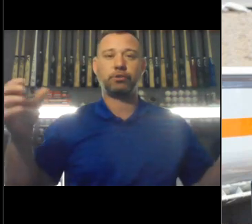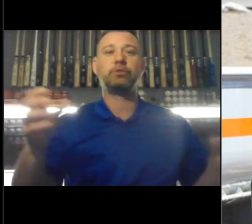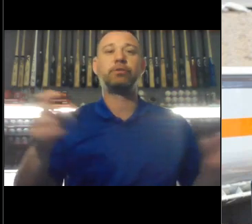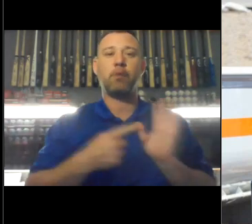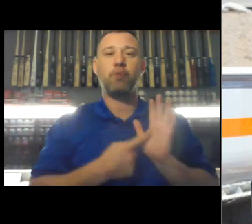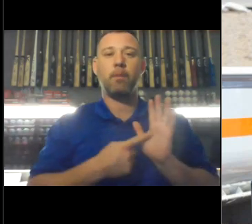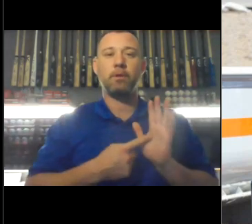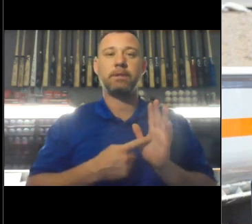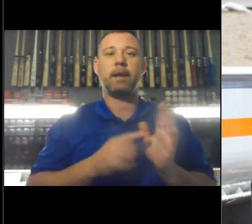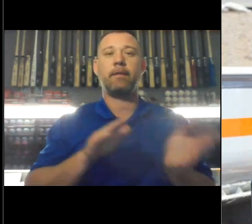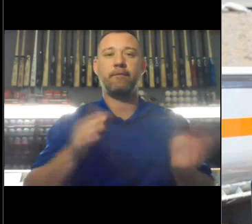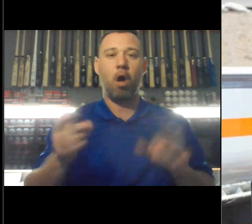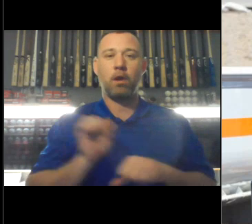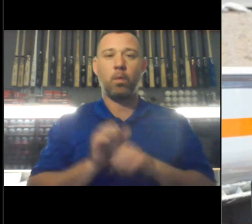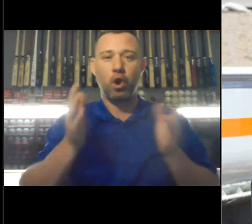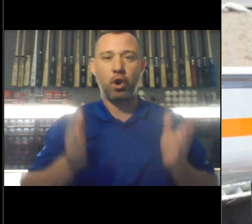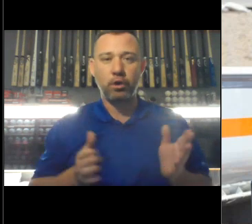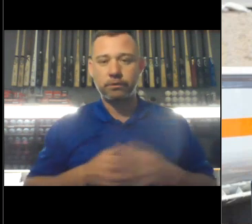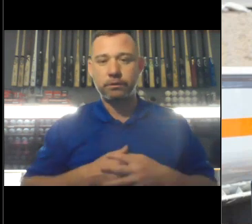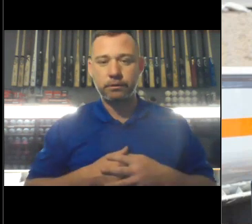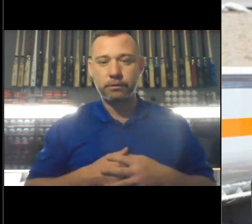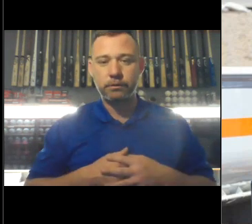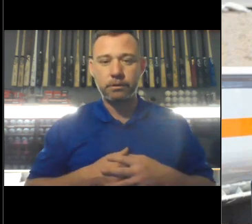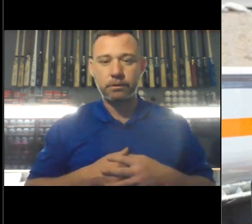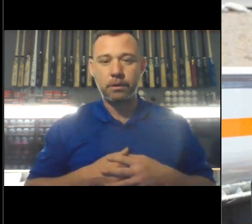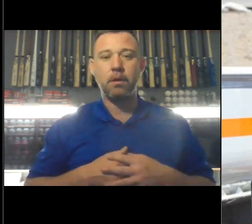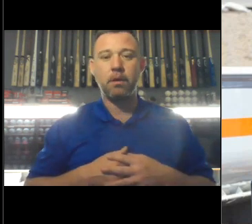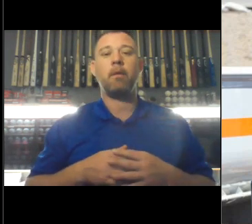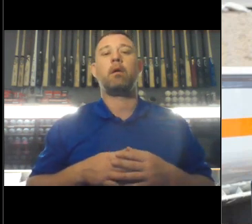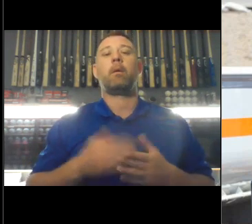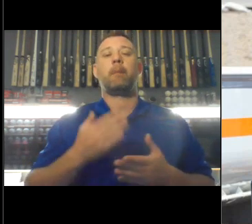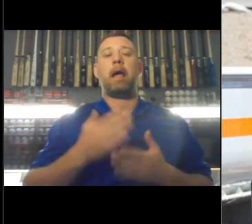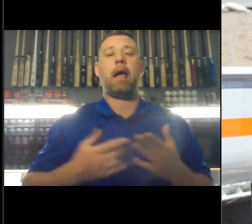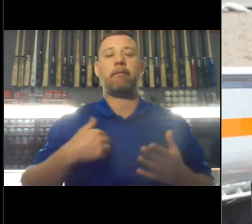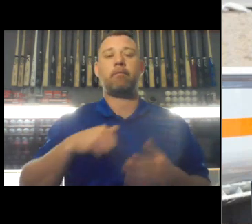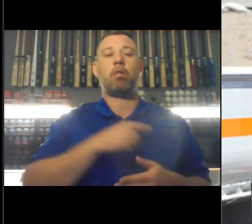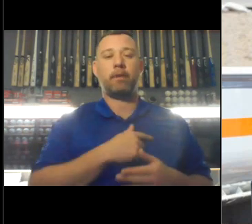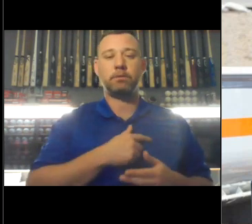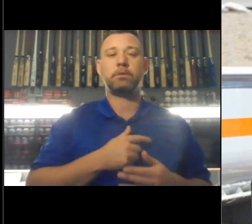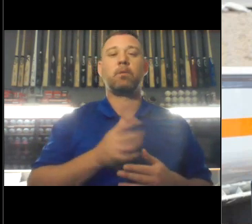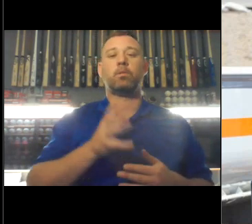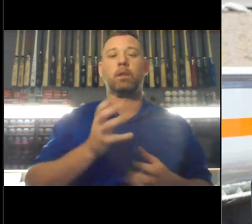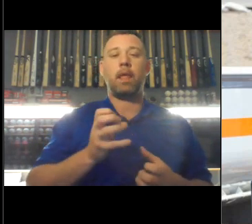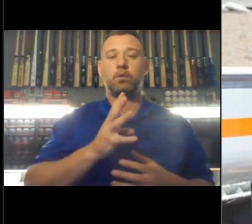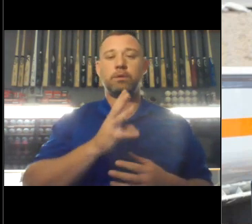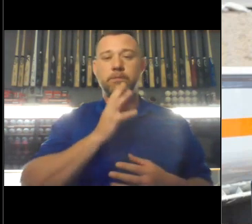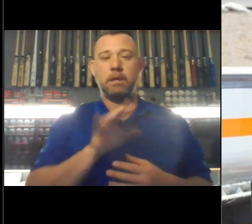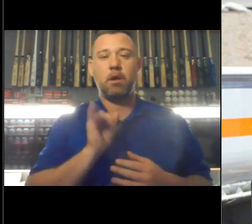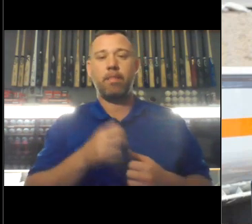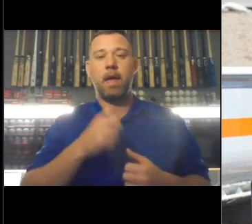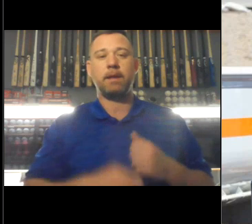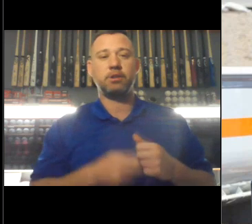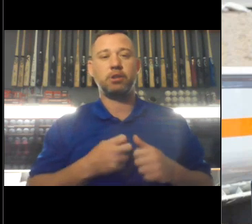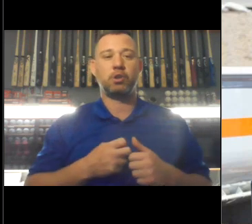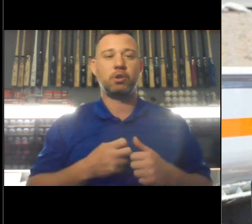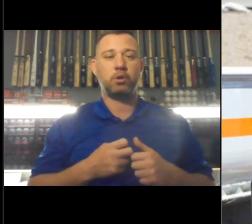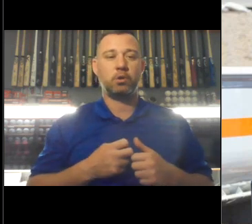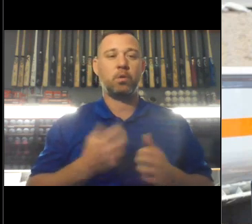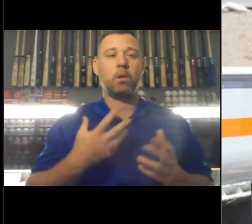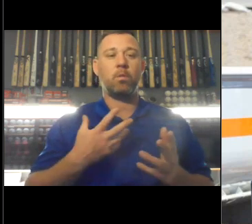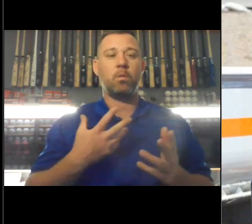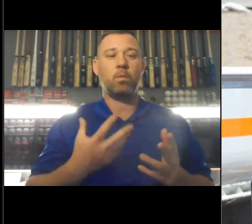fallen workers. But certainly on behalf of all of us, and I know there are others that would like to speak on that issue, we wanted